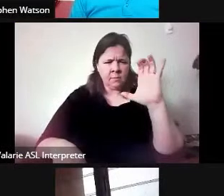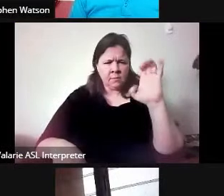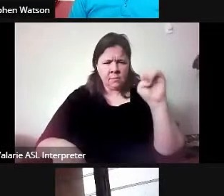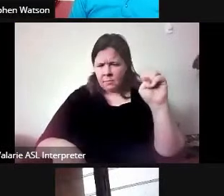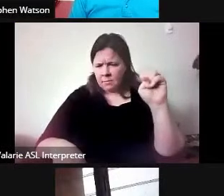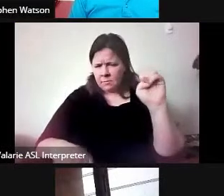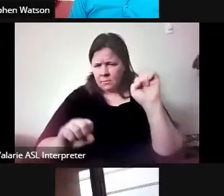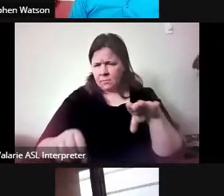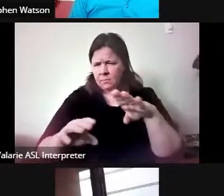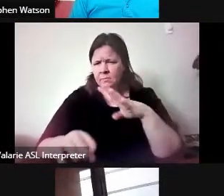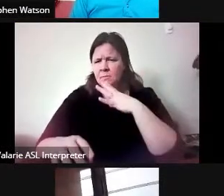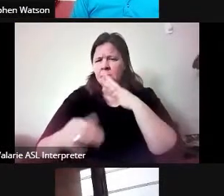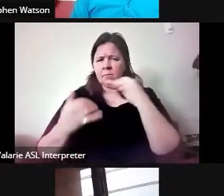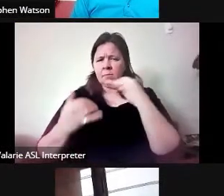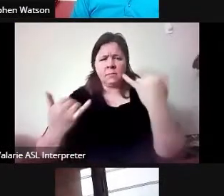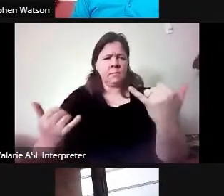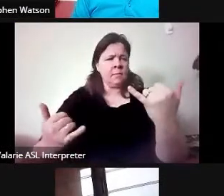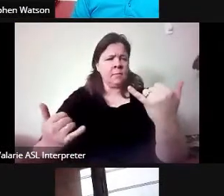Alice, you can speak now.